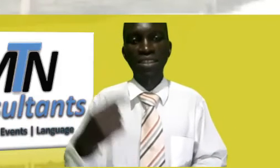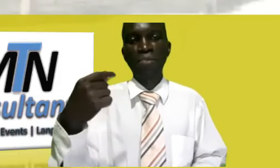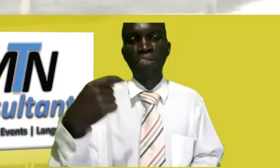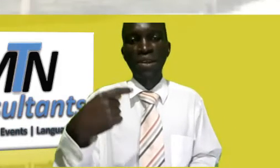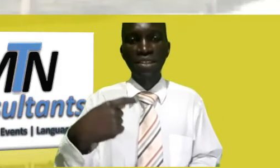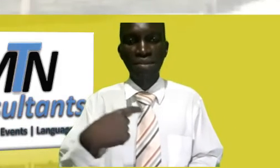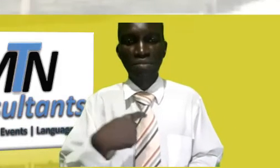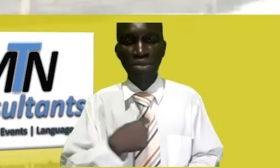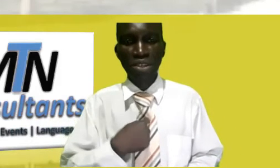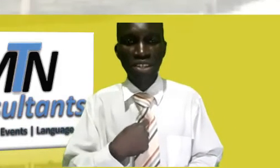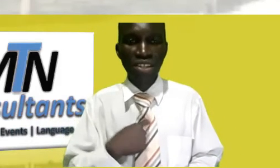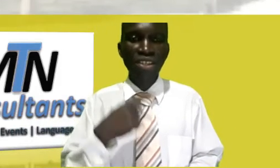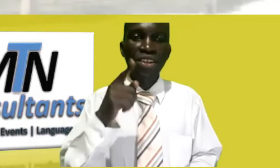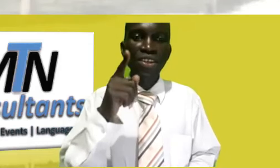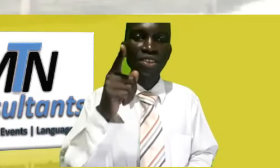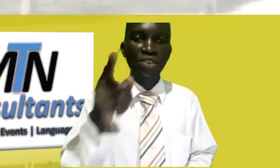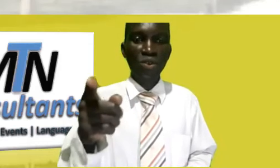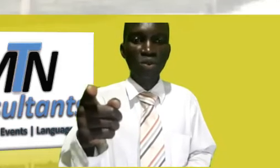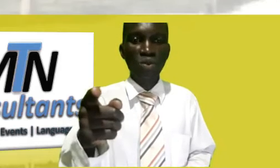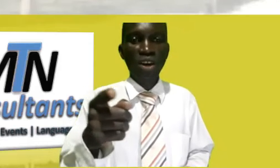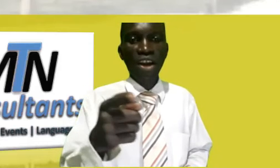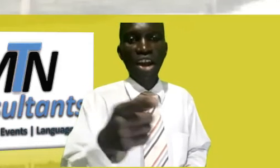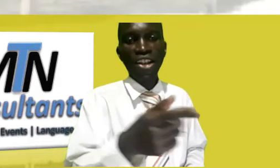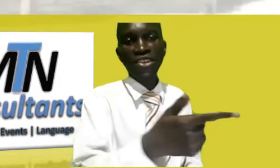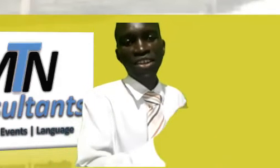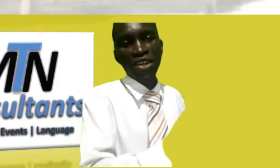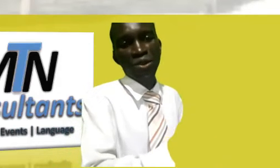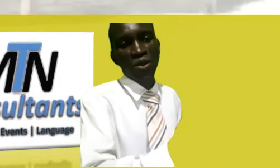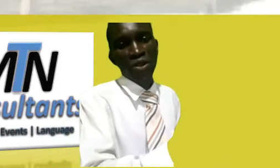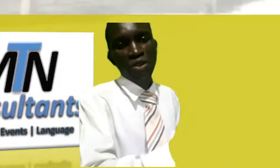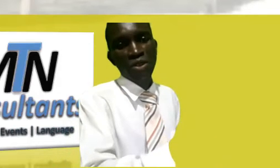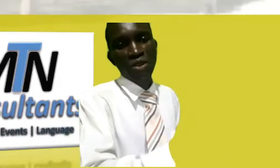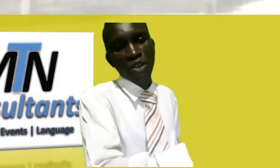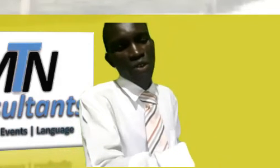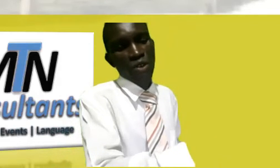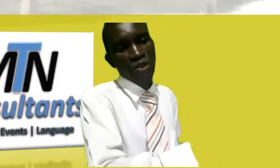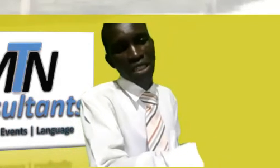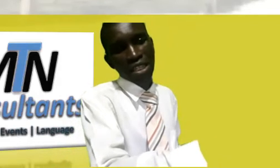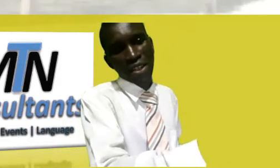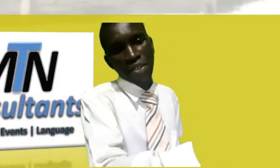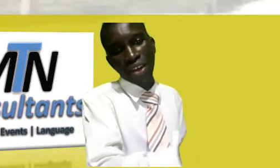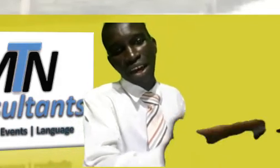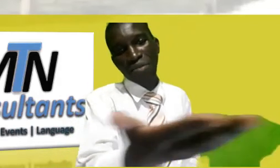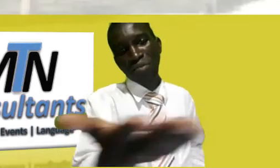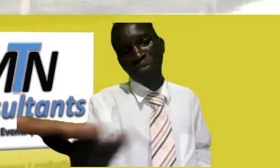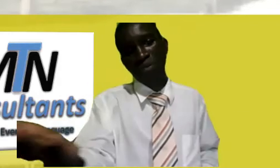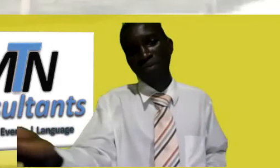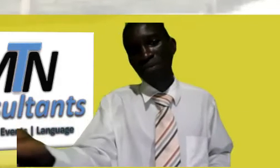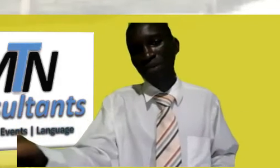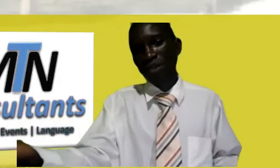around. It's me, you, and you said